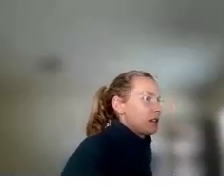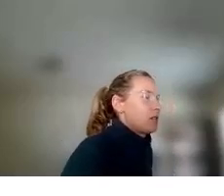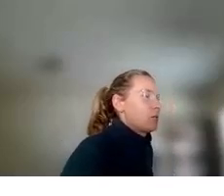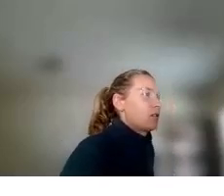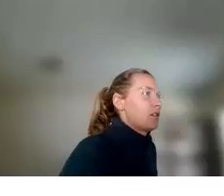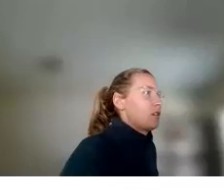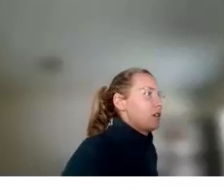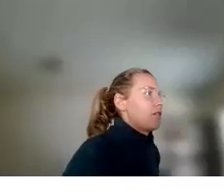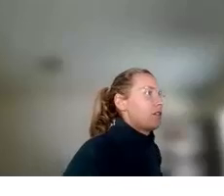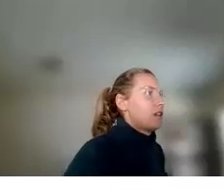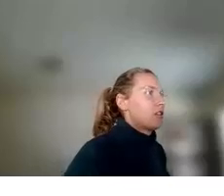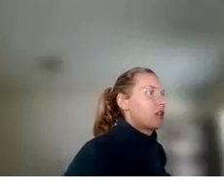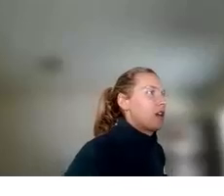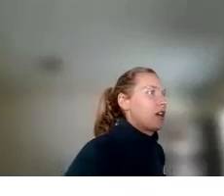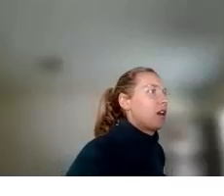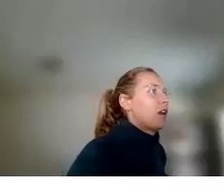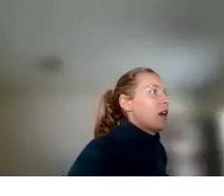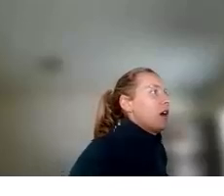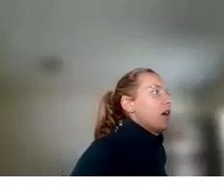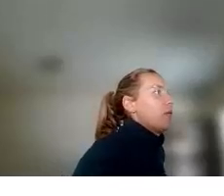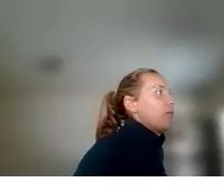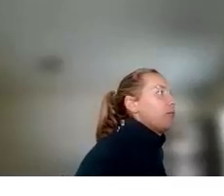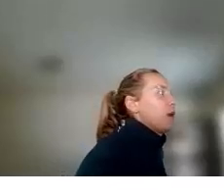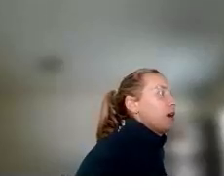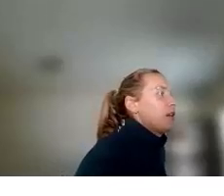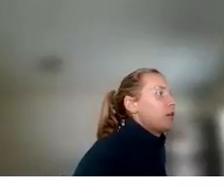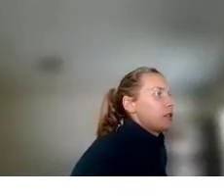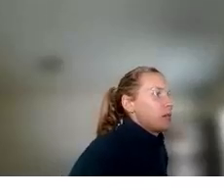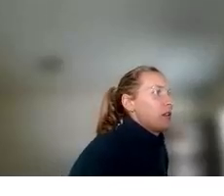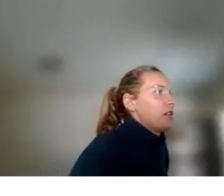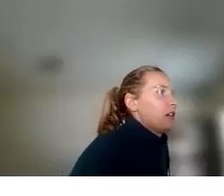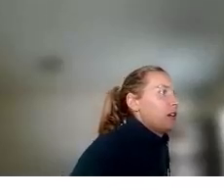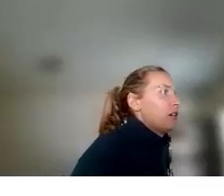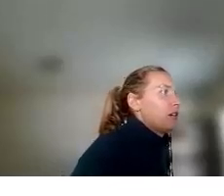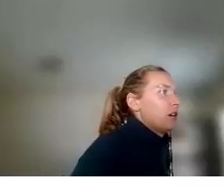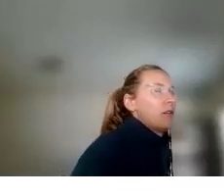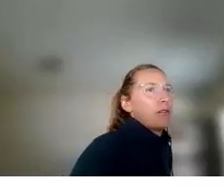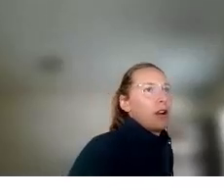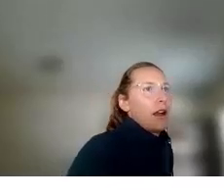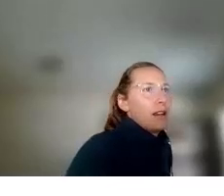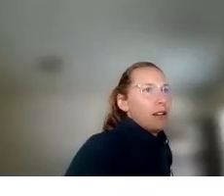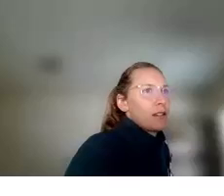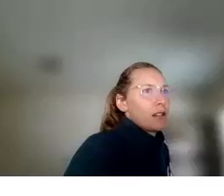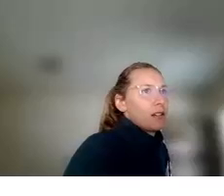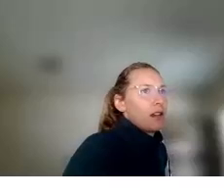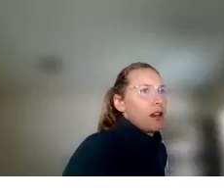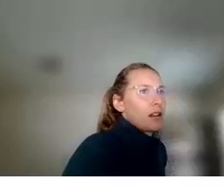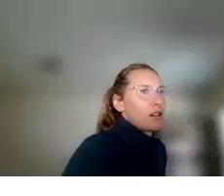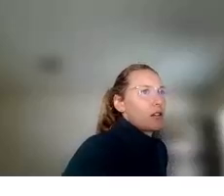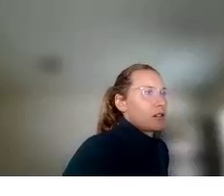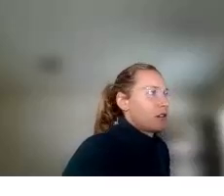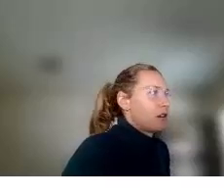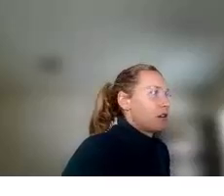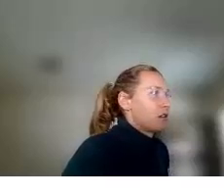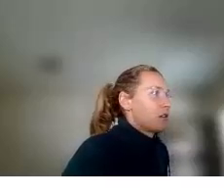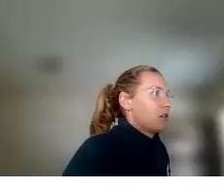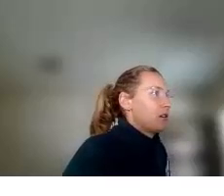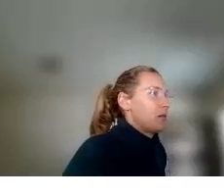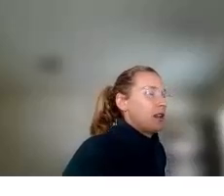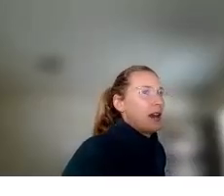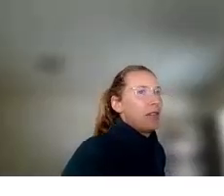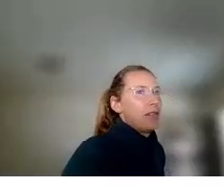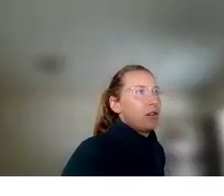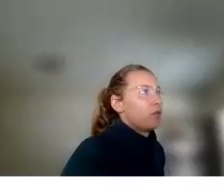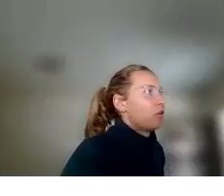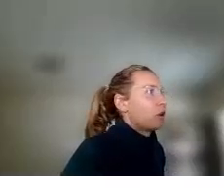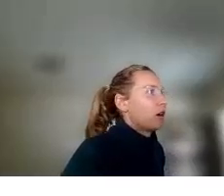and discuss this more at the CFC training. But ultimately, for any skilled care, the nurse assessor is